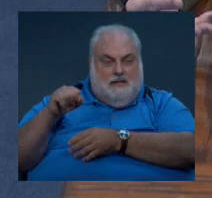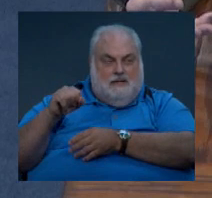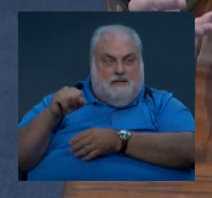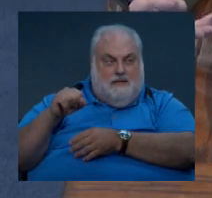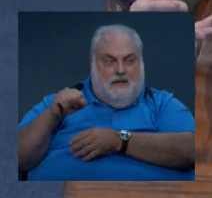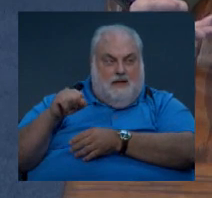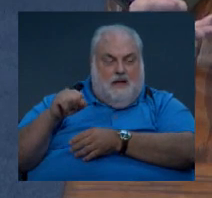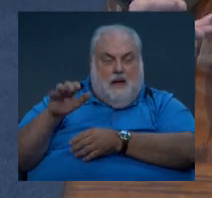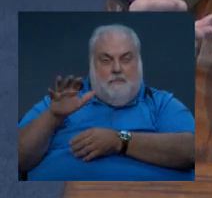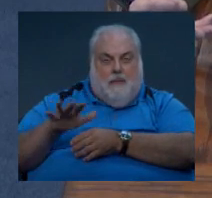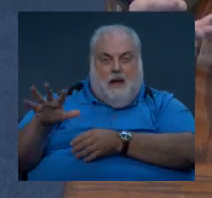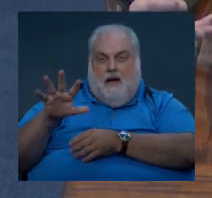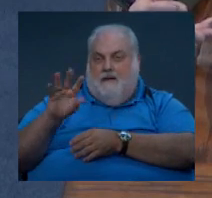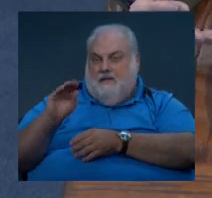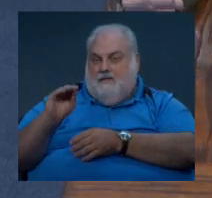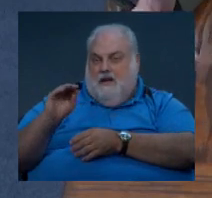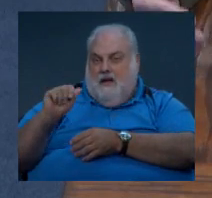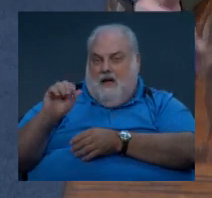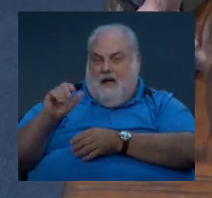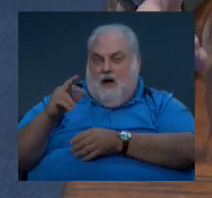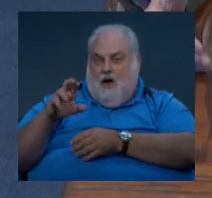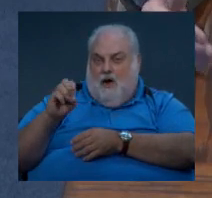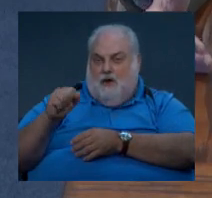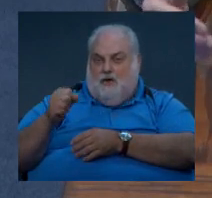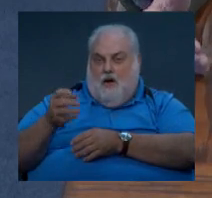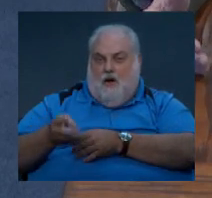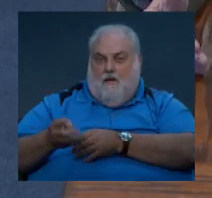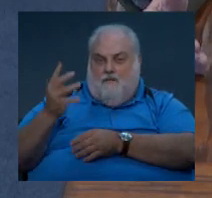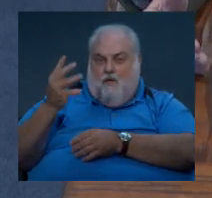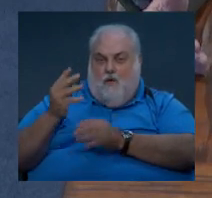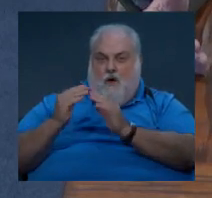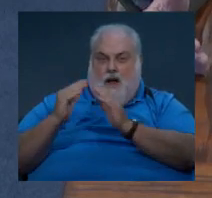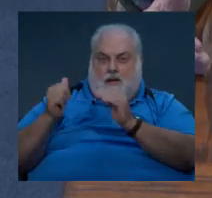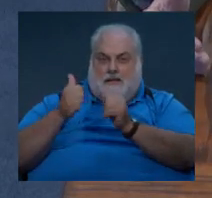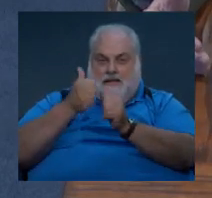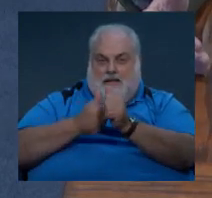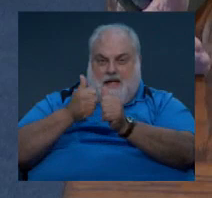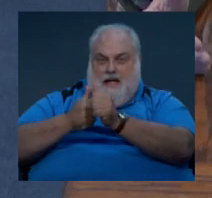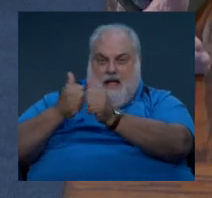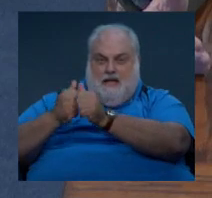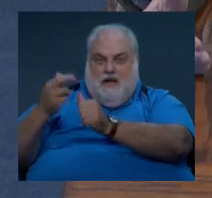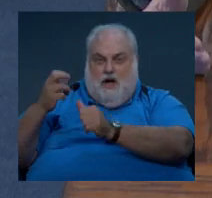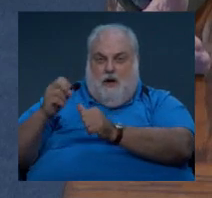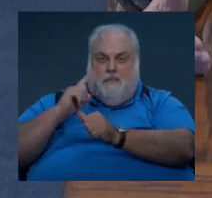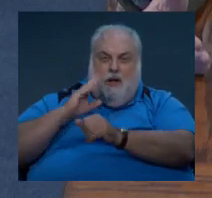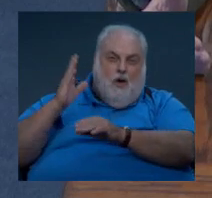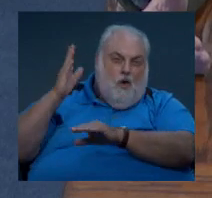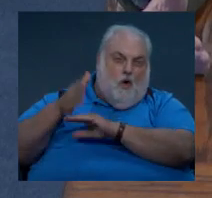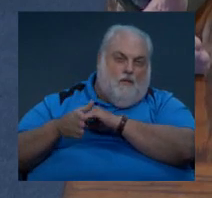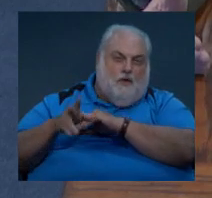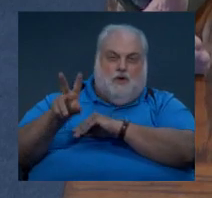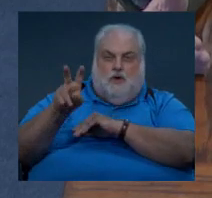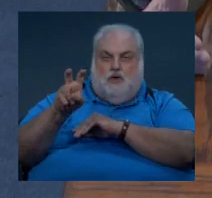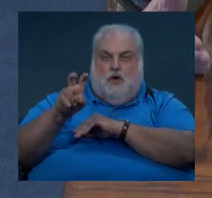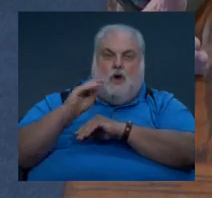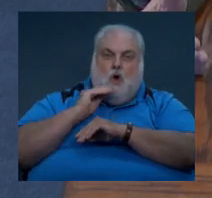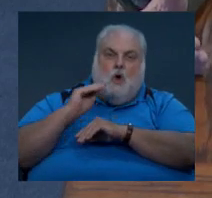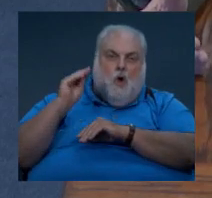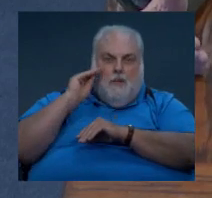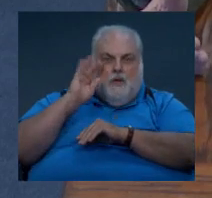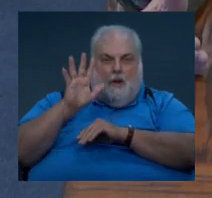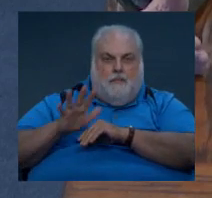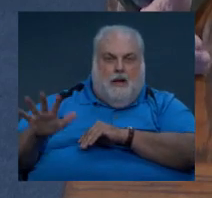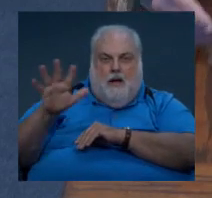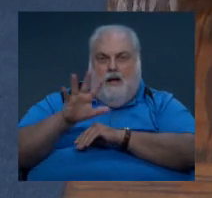on approximately 50 acres, 4 houses per acre. It's going to be over 200 homes on approximately